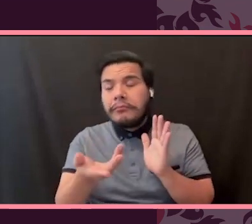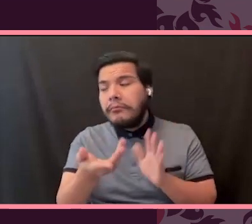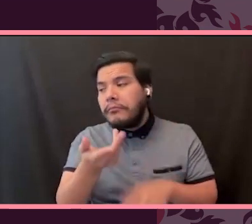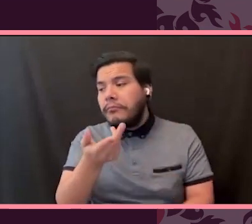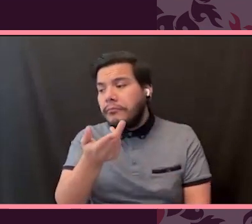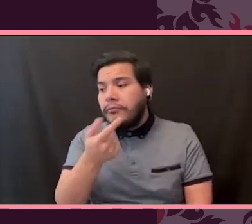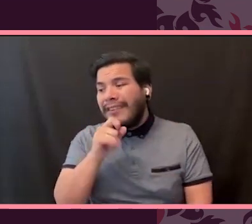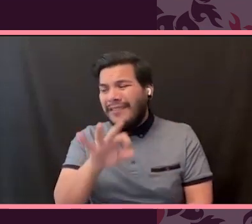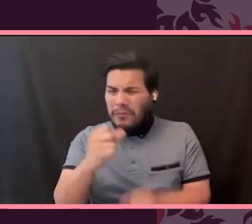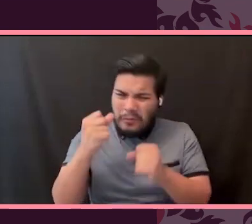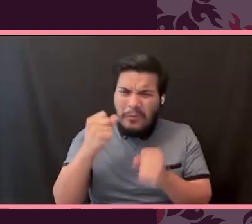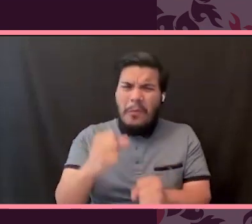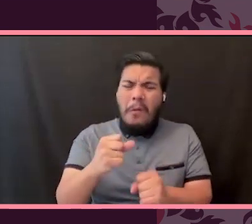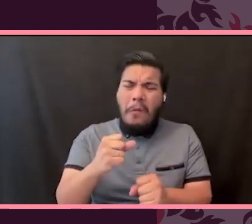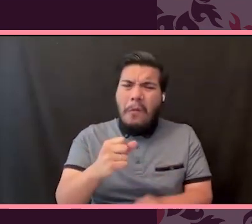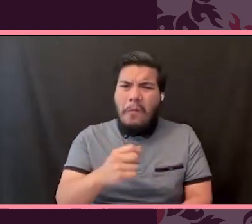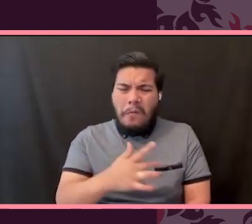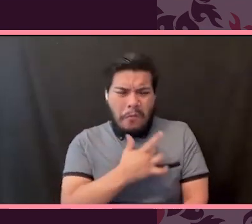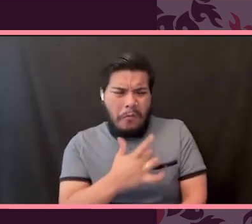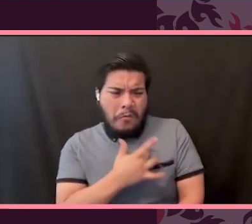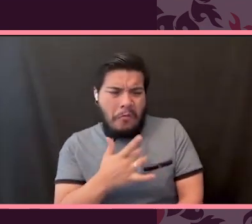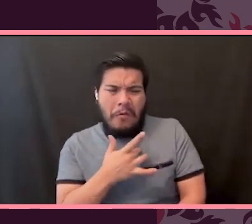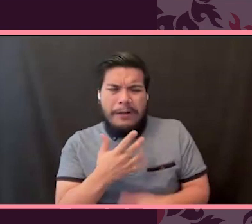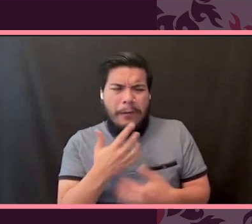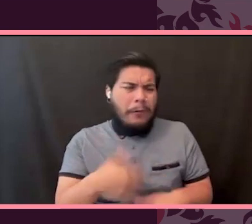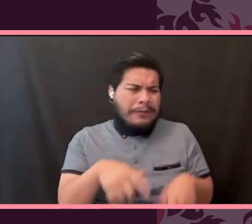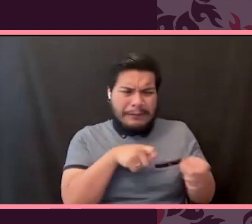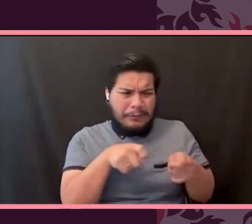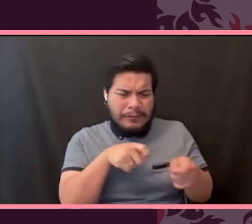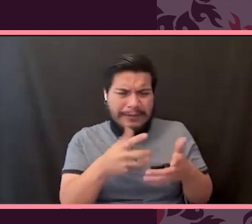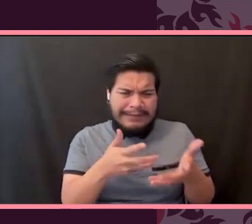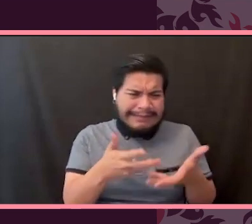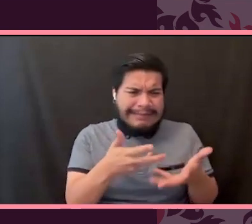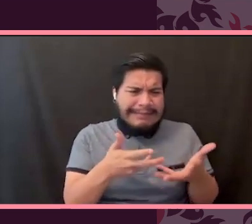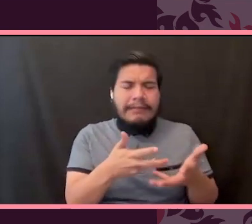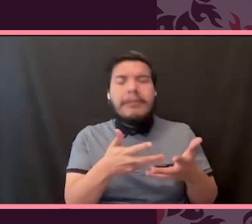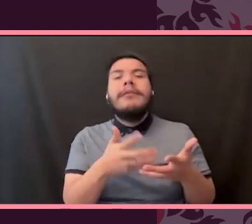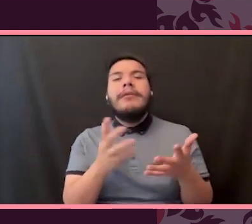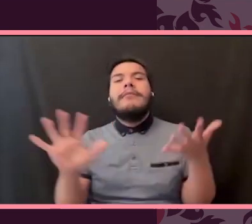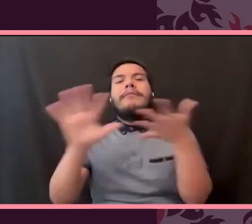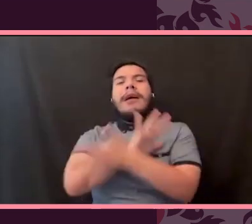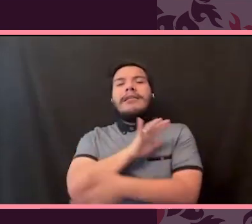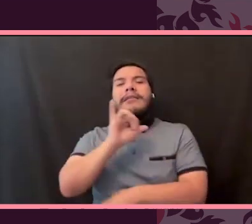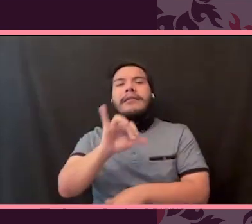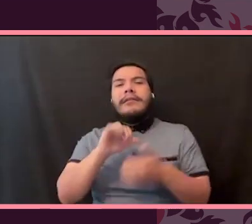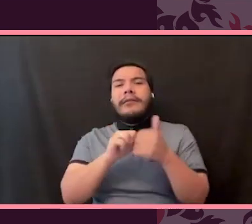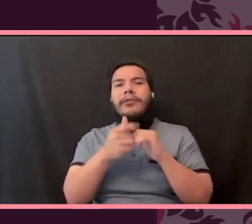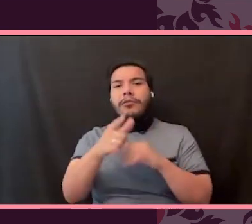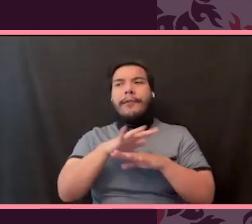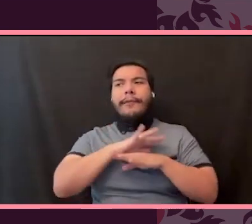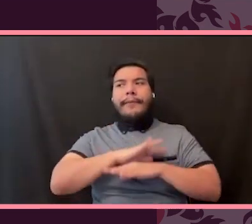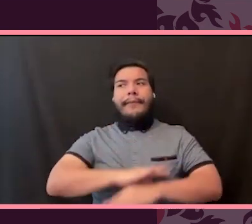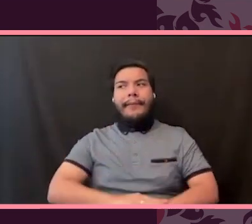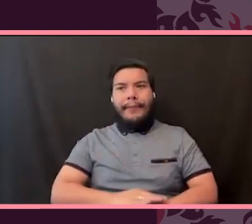really strong emotion that is hard to control, masking would be the act of like trying to calm yourself down and present like